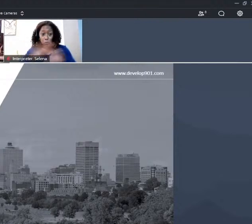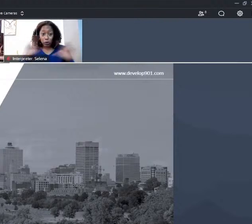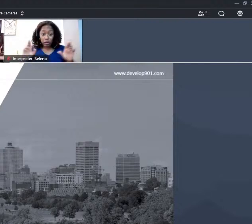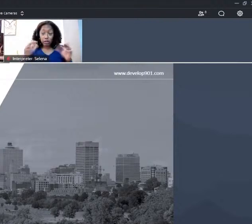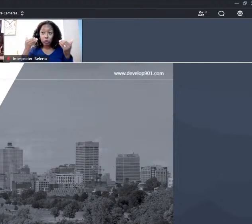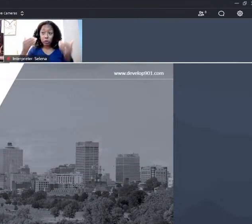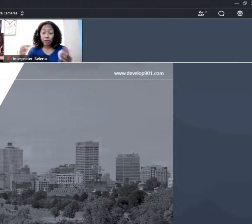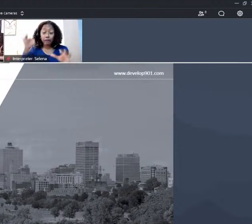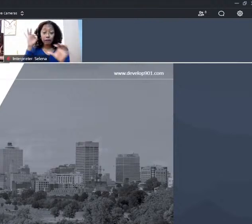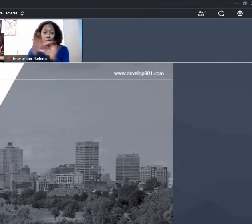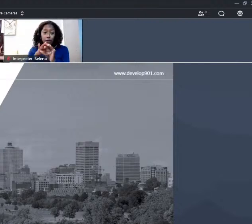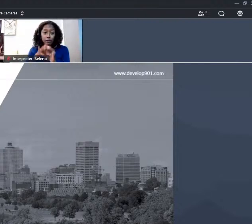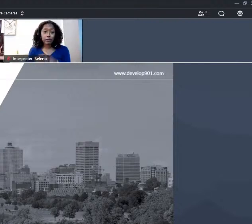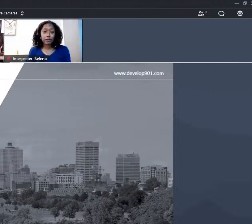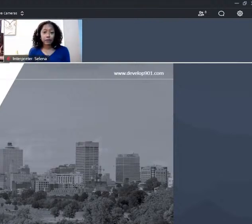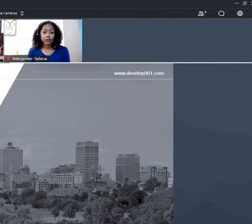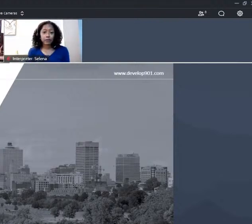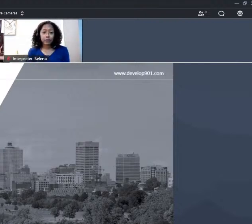votes.